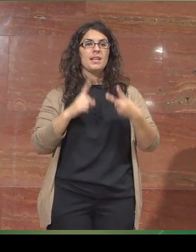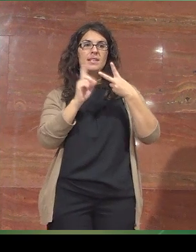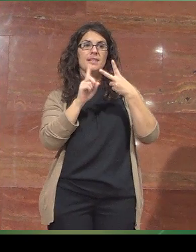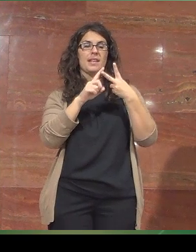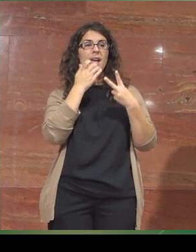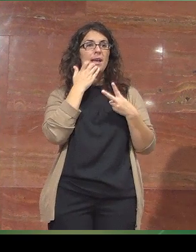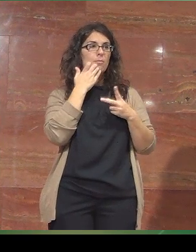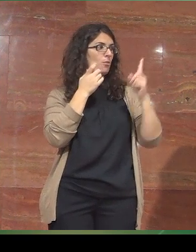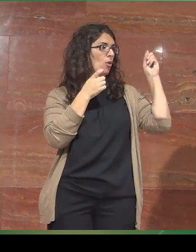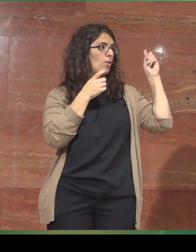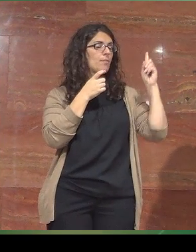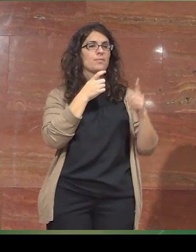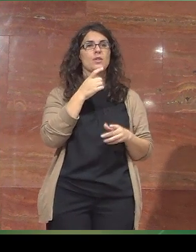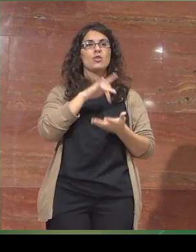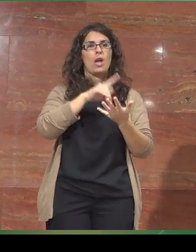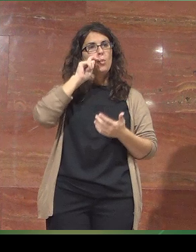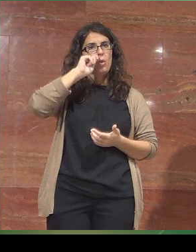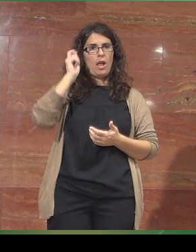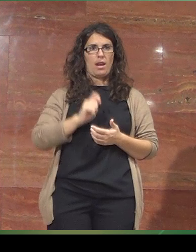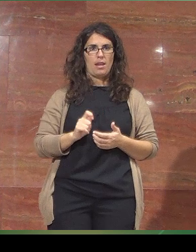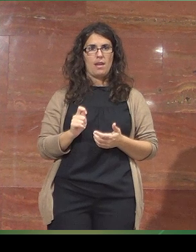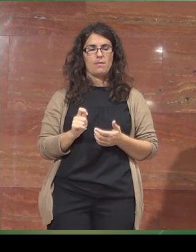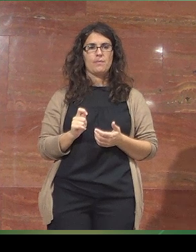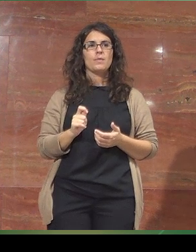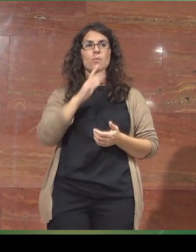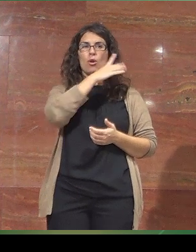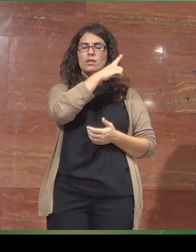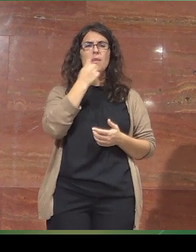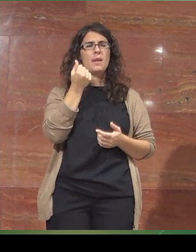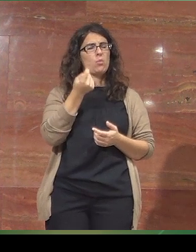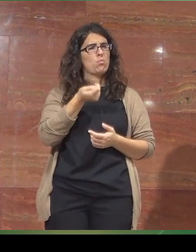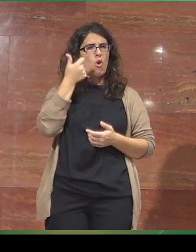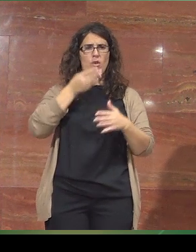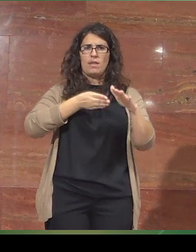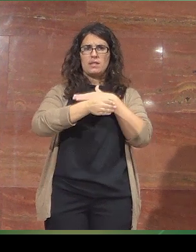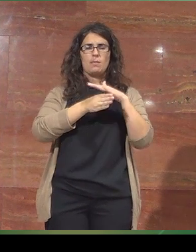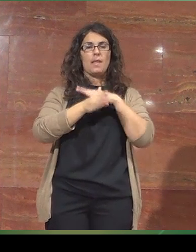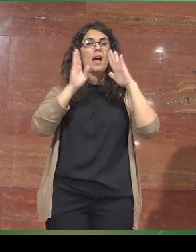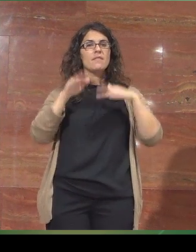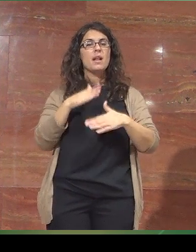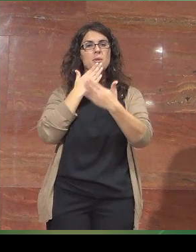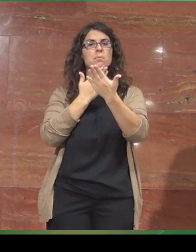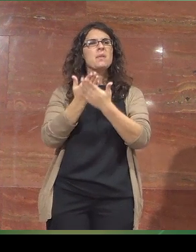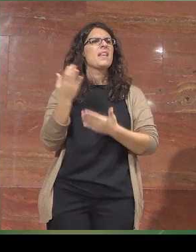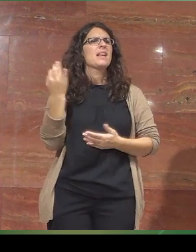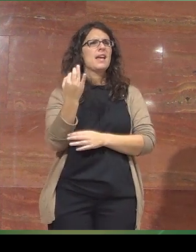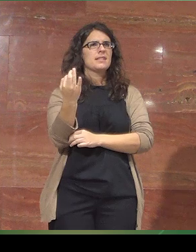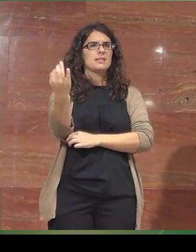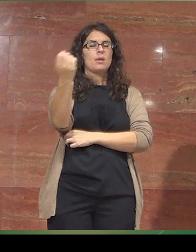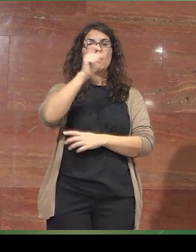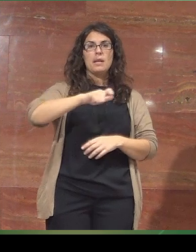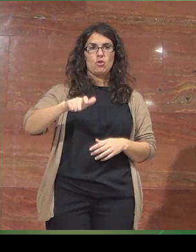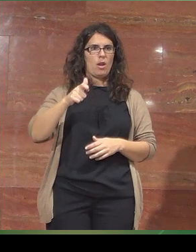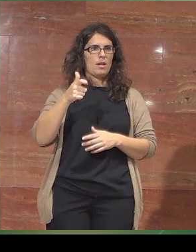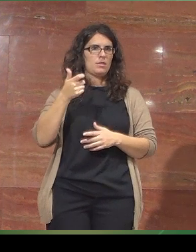on accessibility, and they asked blind people in particular, what's the one thing we can do that would help